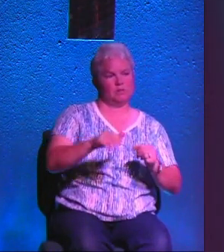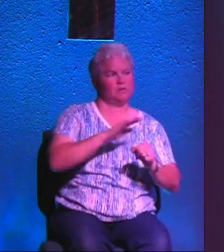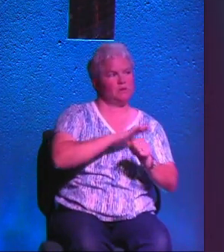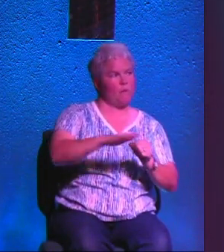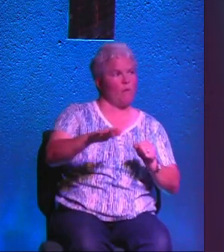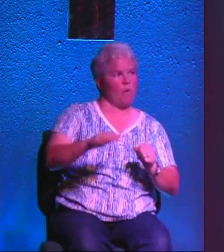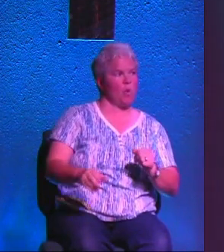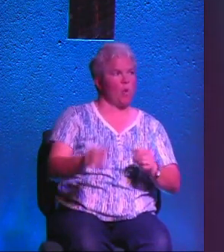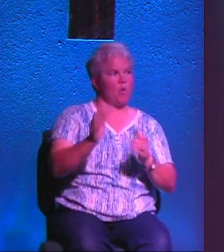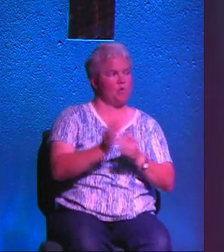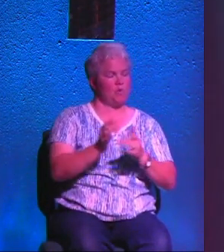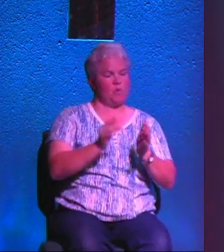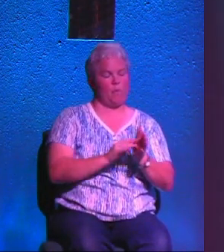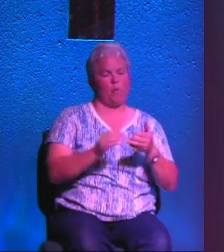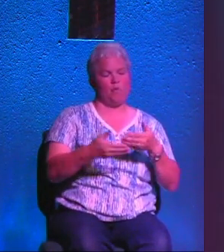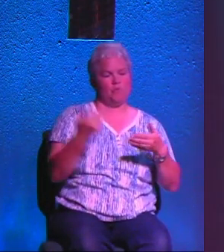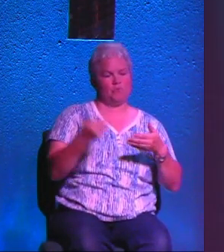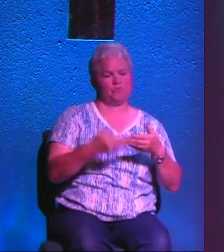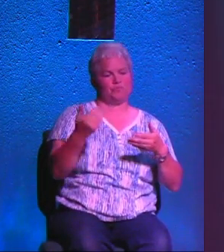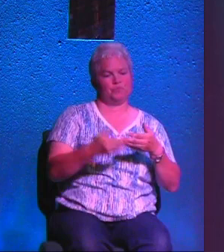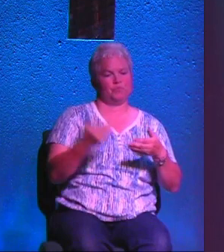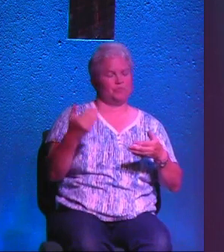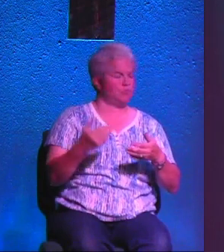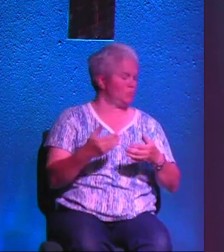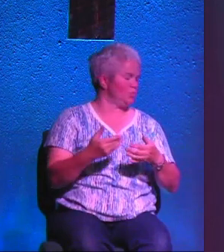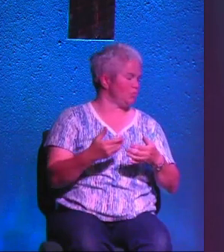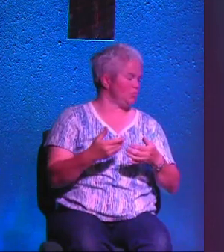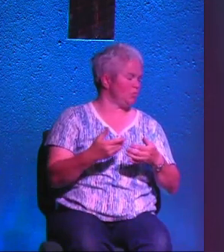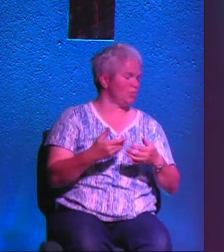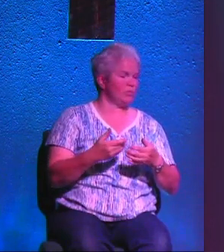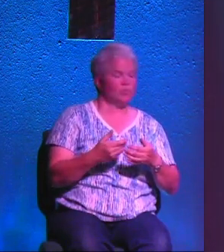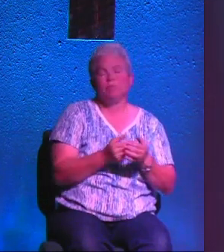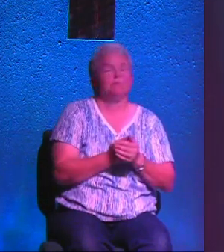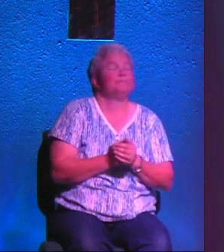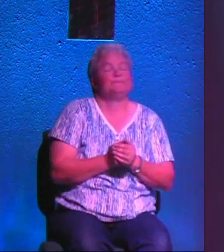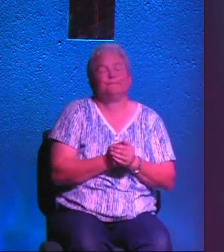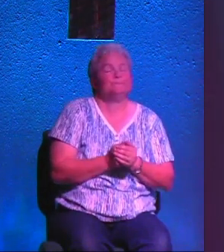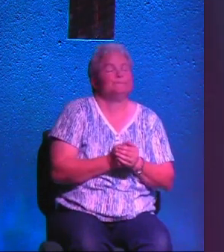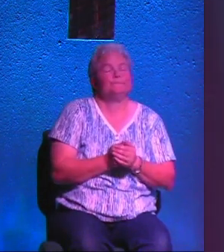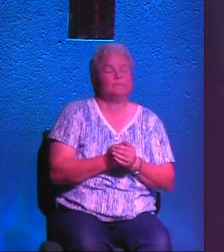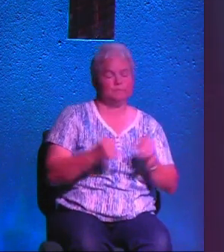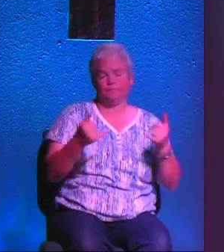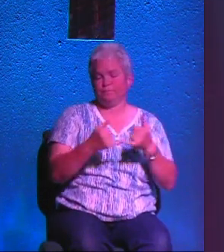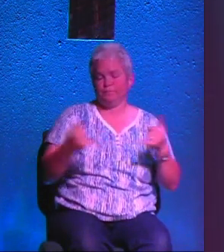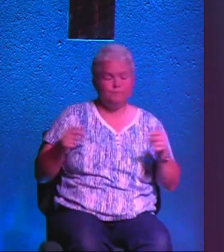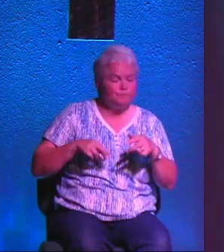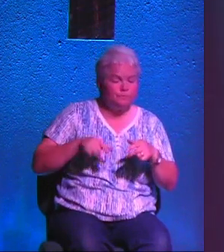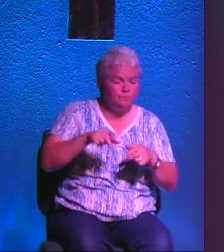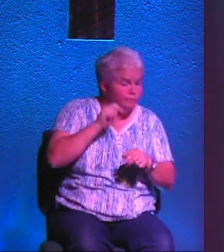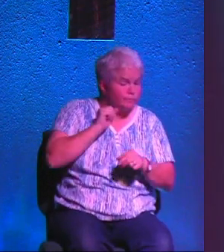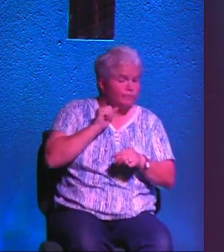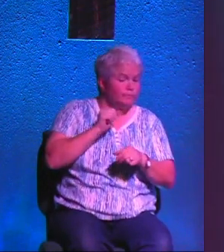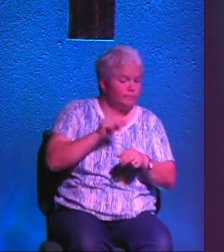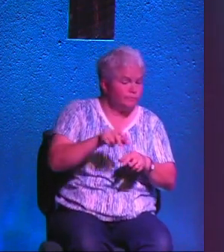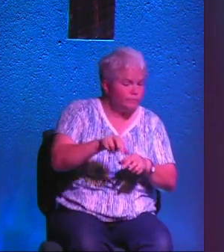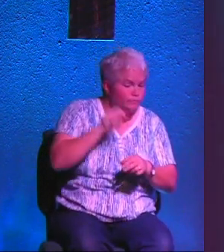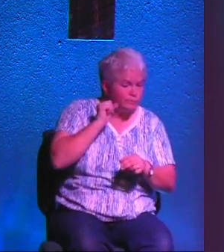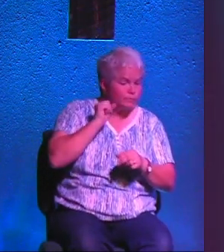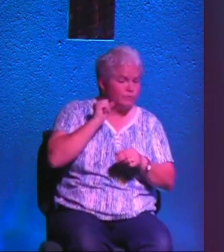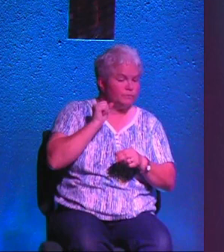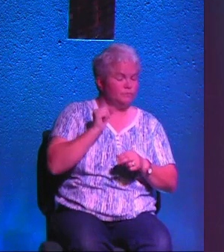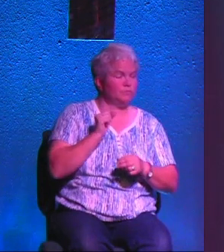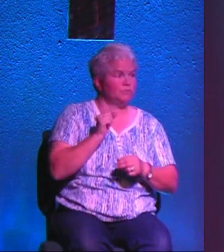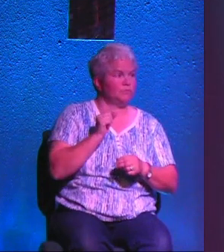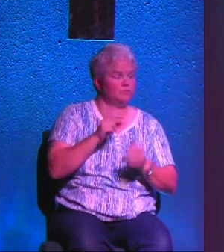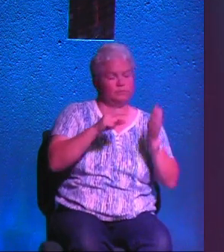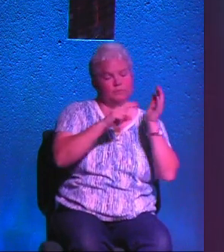Jesus. Life is easy now. I'm not tempted with anything. I don't cross the line on anything. I don't fall into this